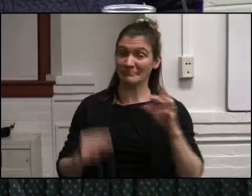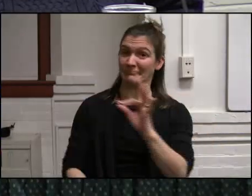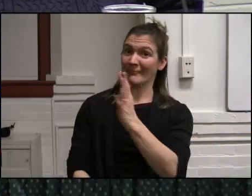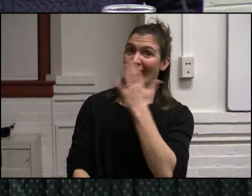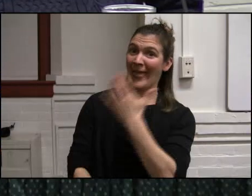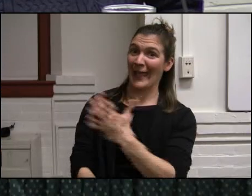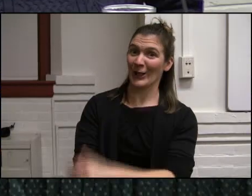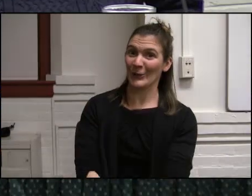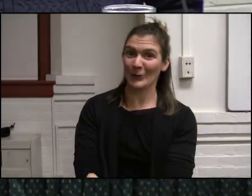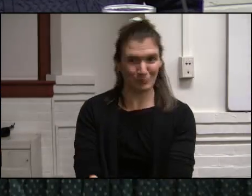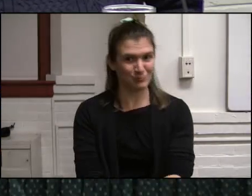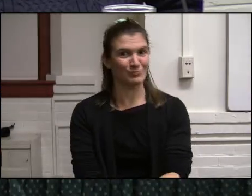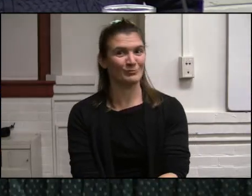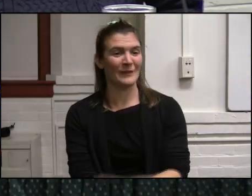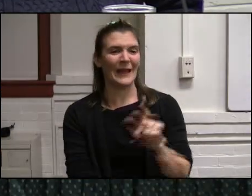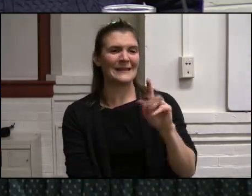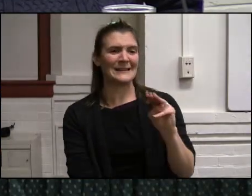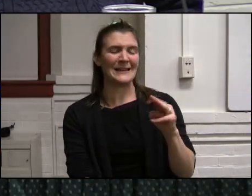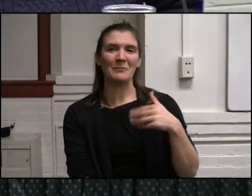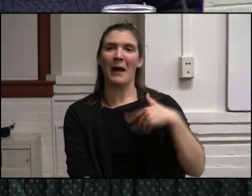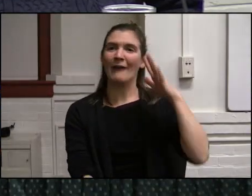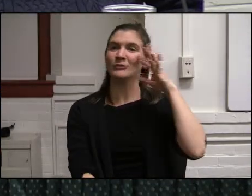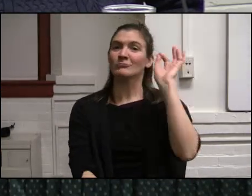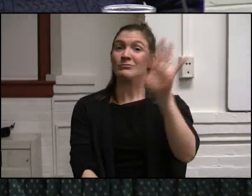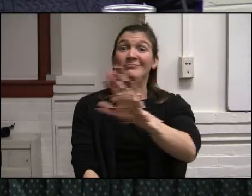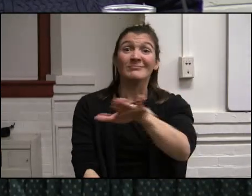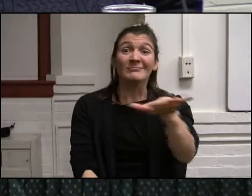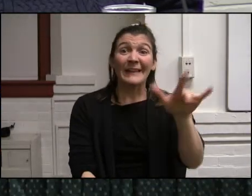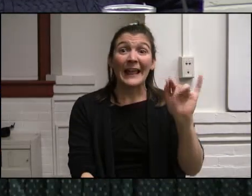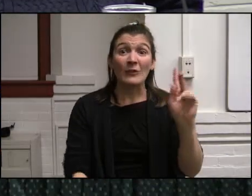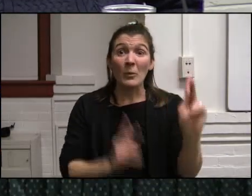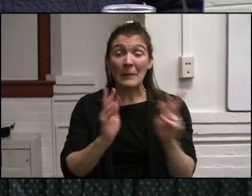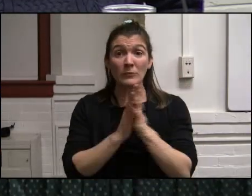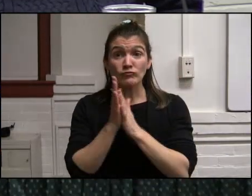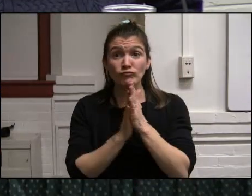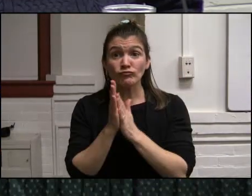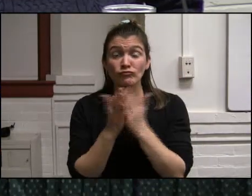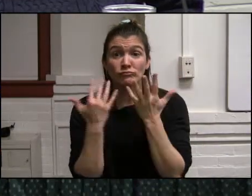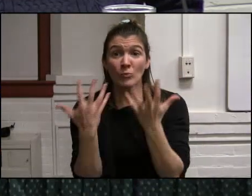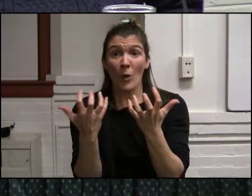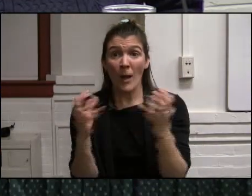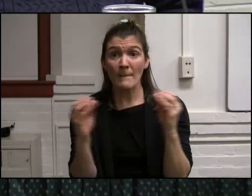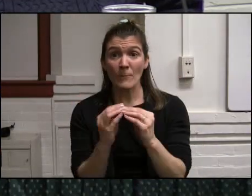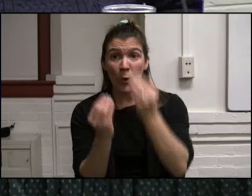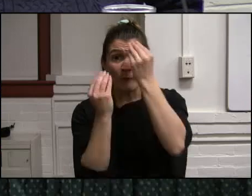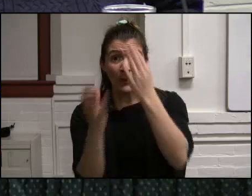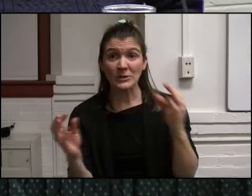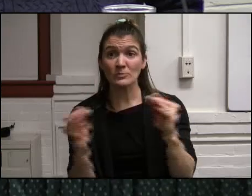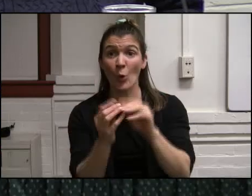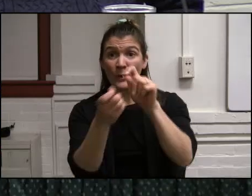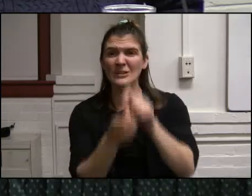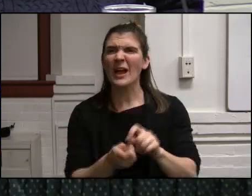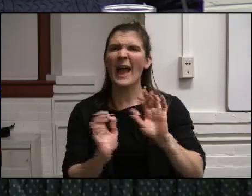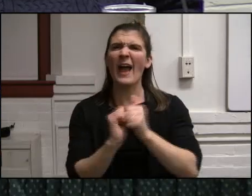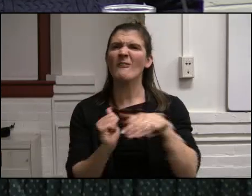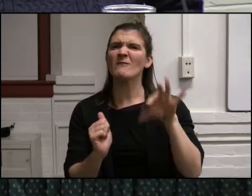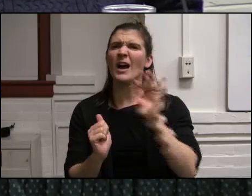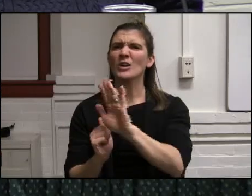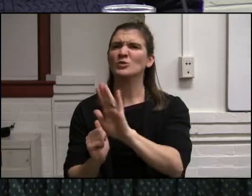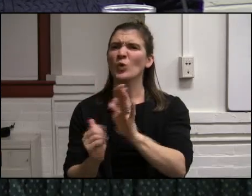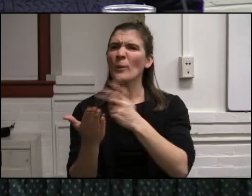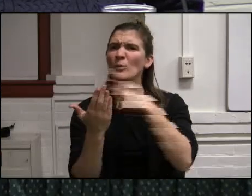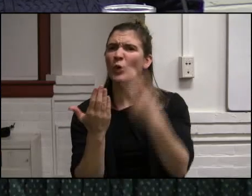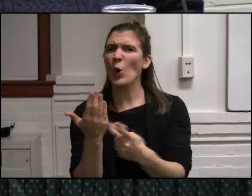Thank you. Thank you. I just need to throw out there, if people would be interested in getting more info, and how would they do that? If